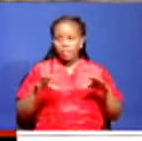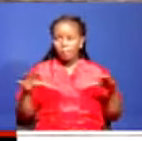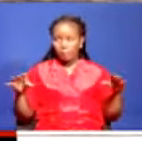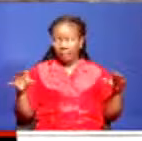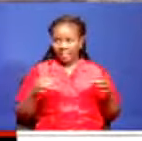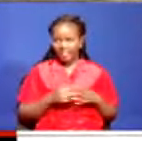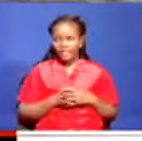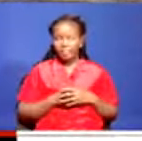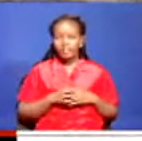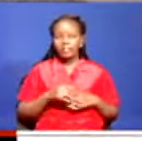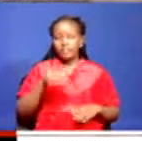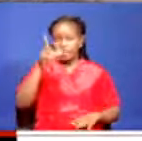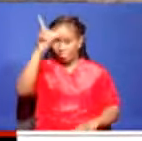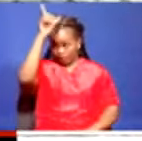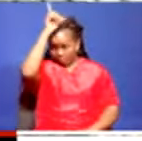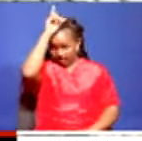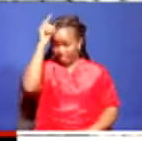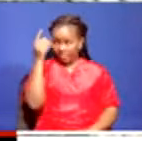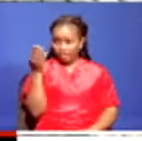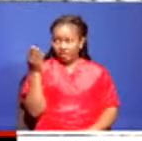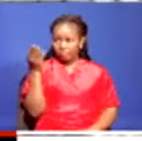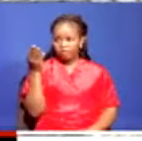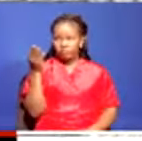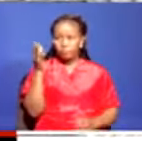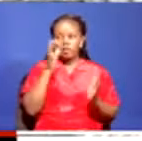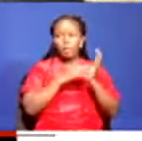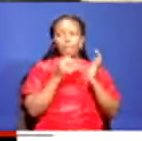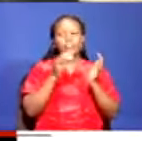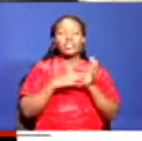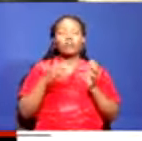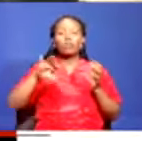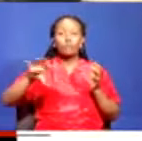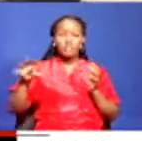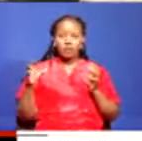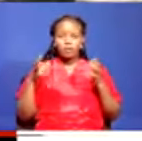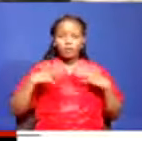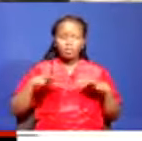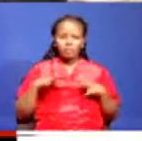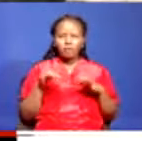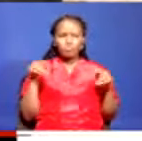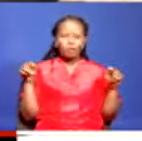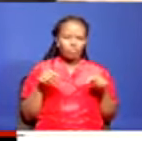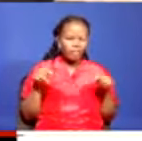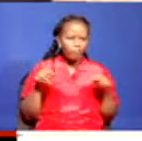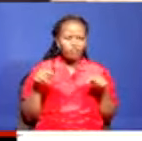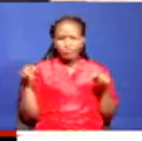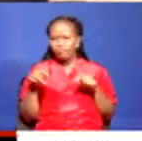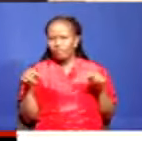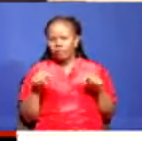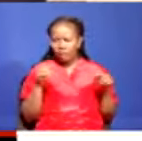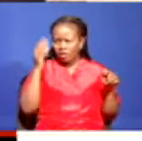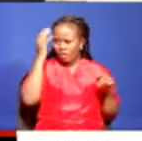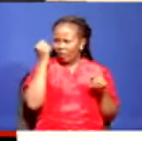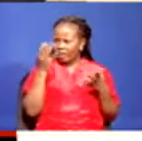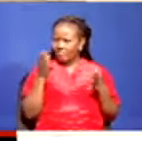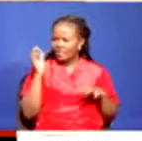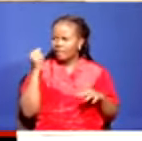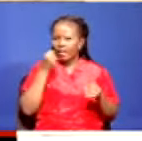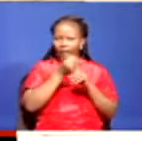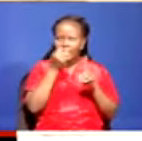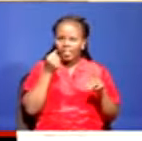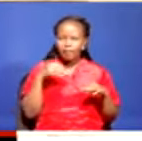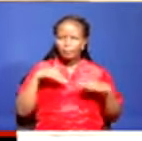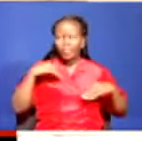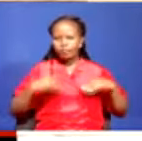Muthwani village in Machakos County. Residents live in fear following the rising cases of attacks by hyenas.